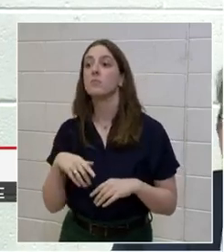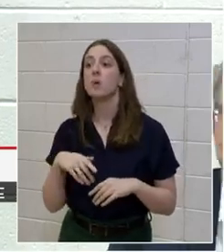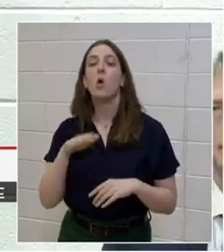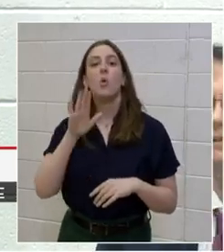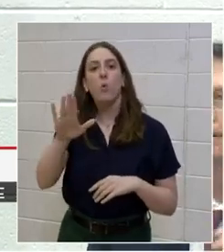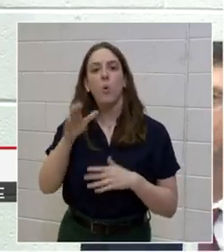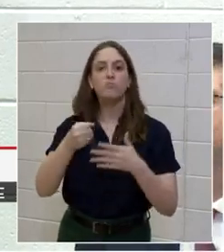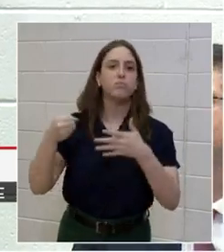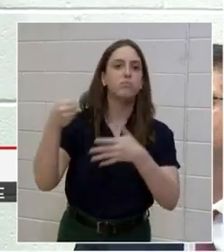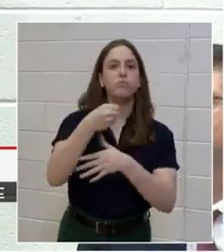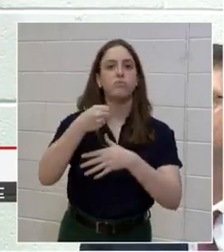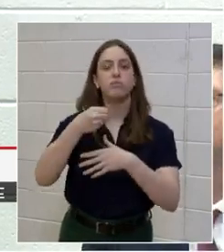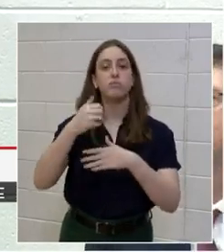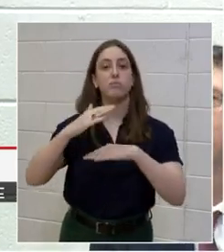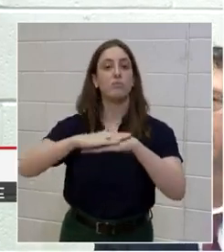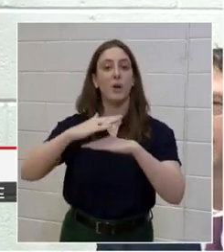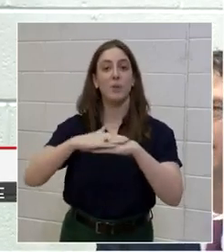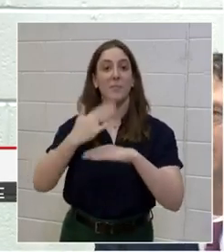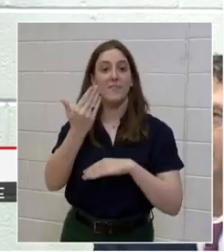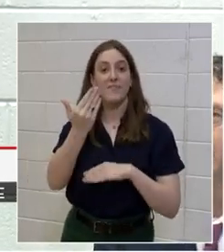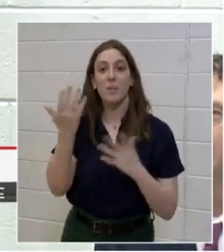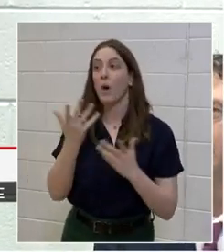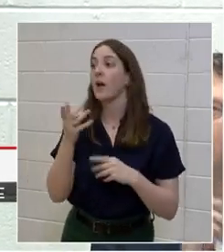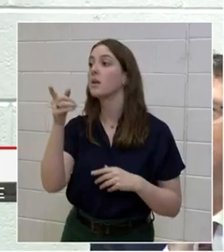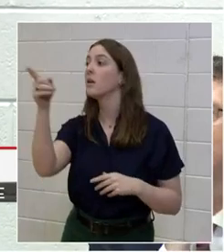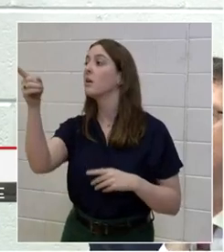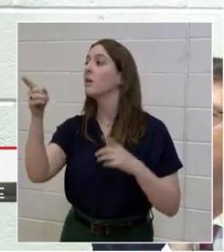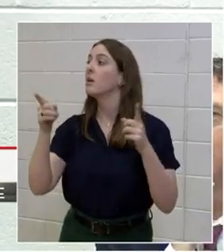What's your number one thing in the back?